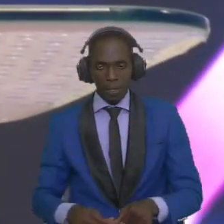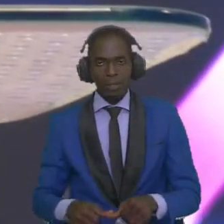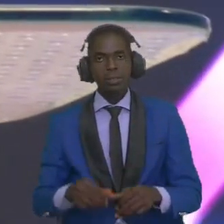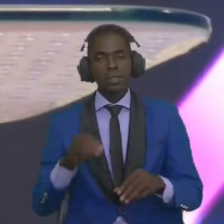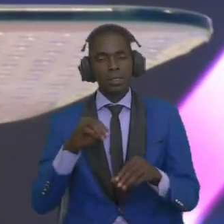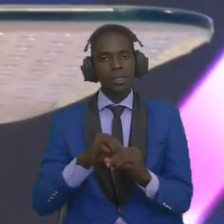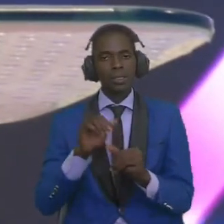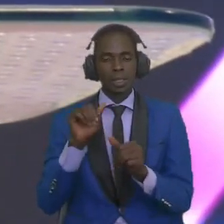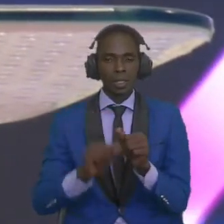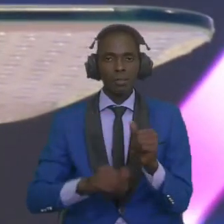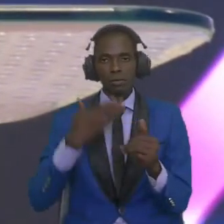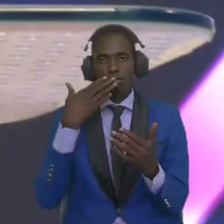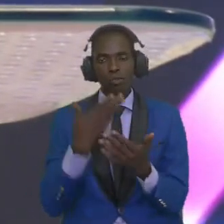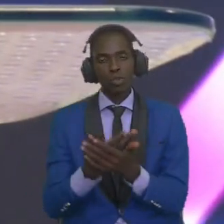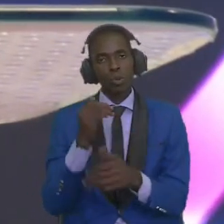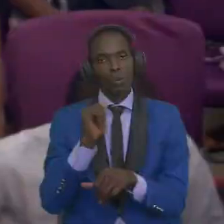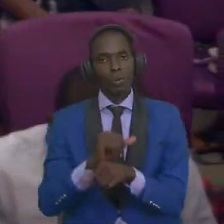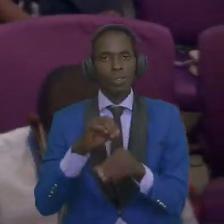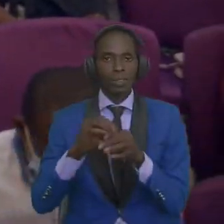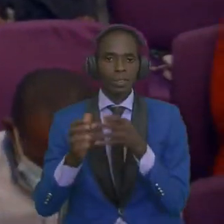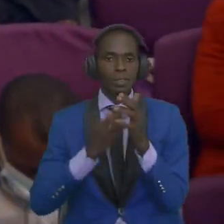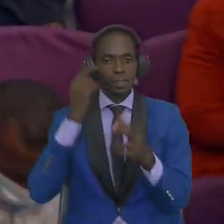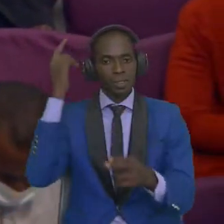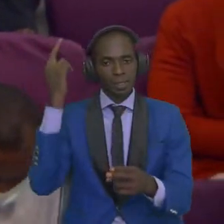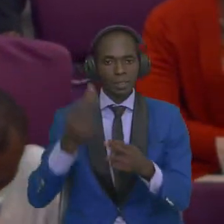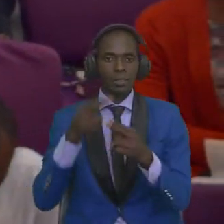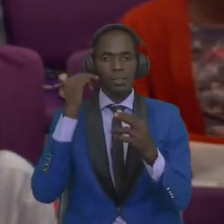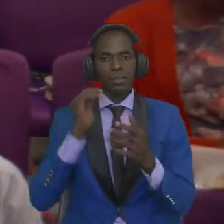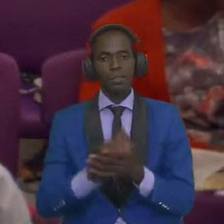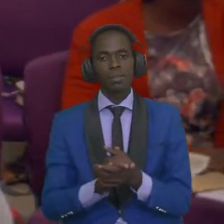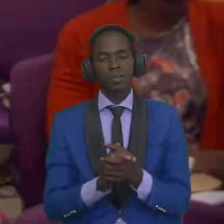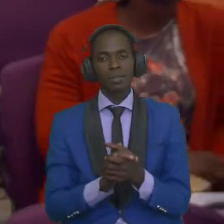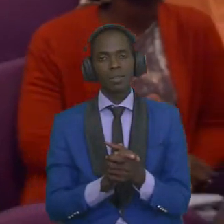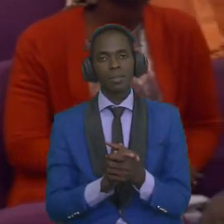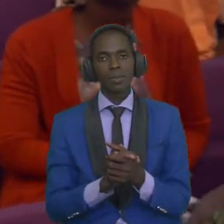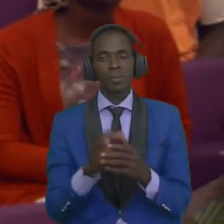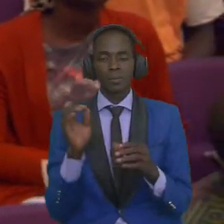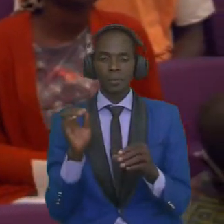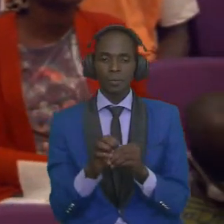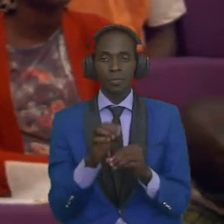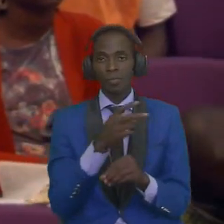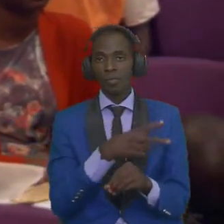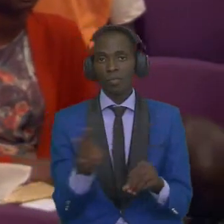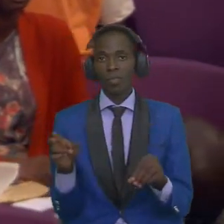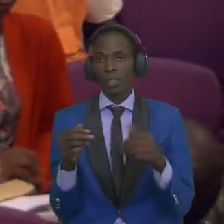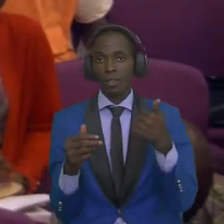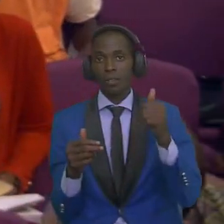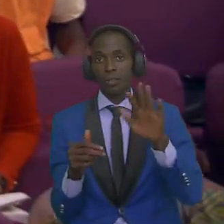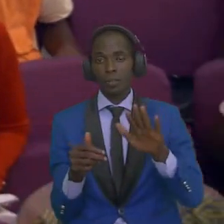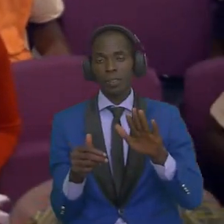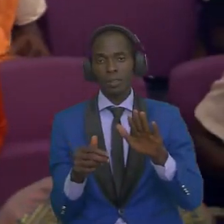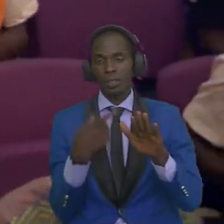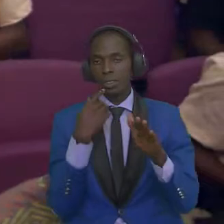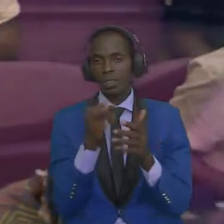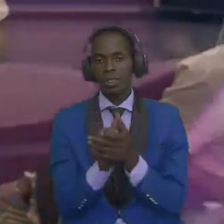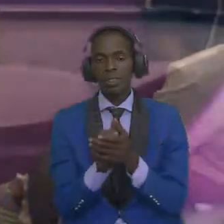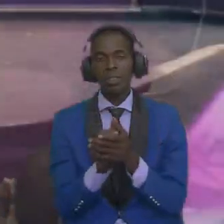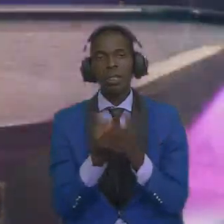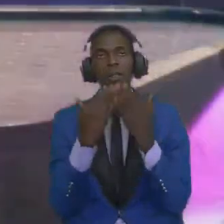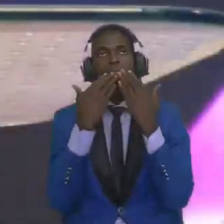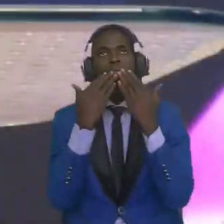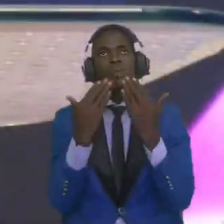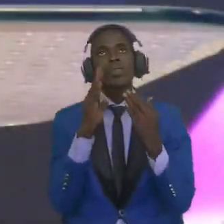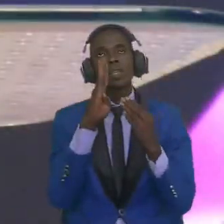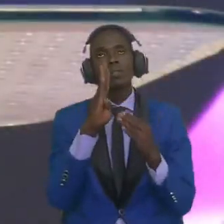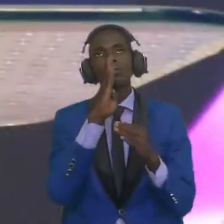every good work in Jesus' name. Look at verse 15 there. It says, thanks be